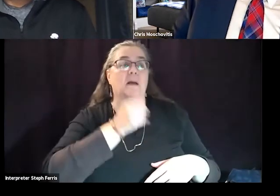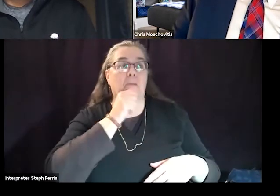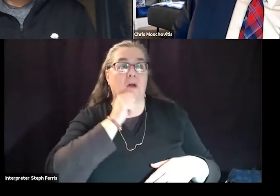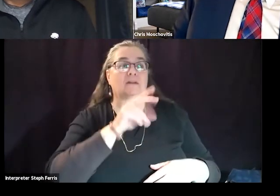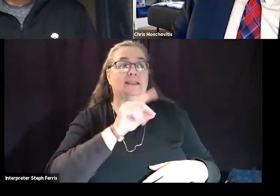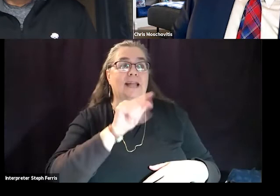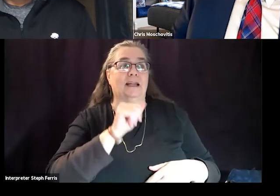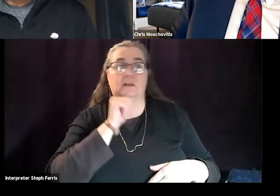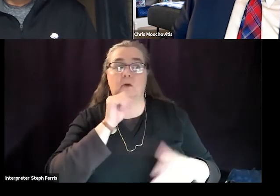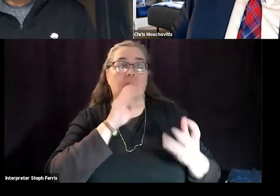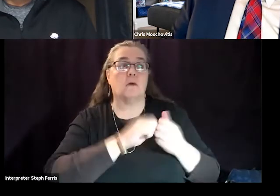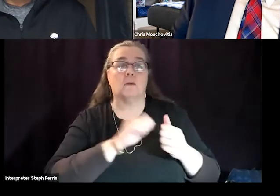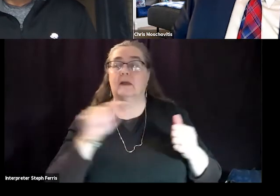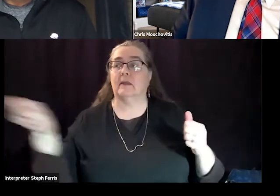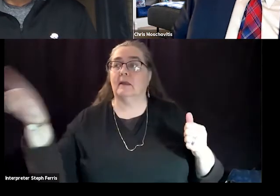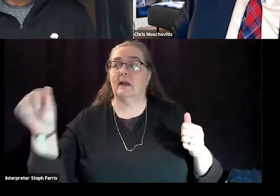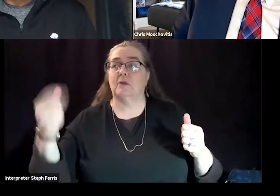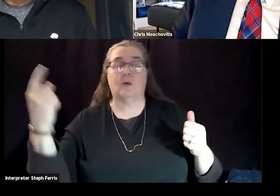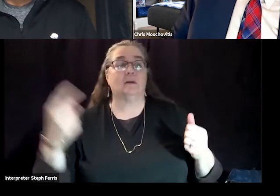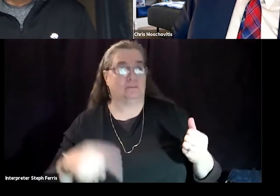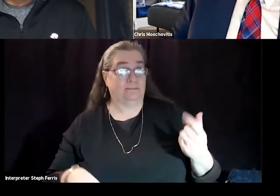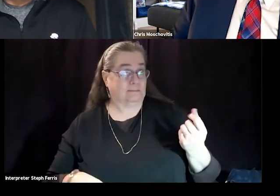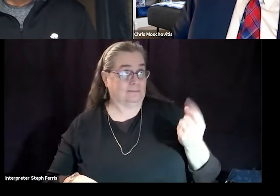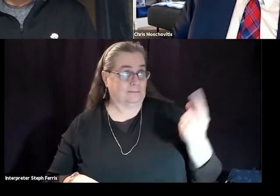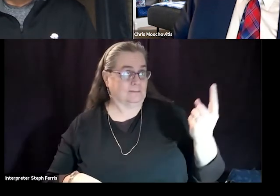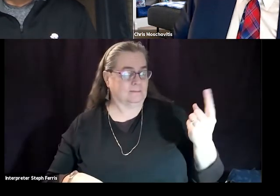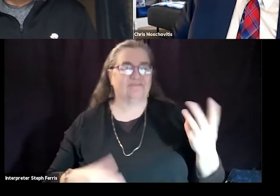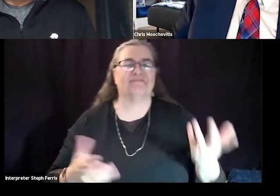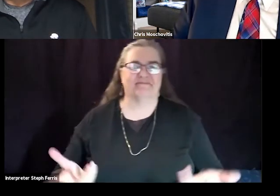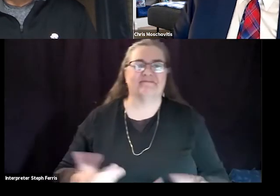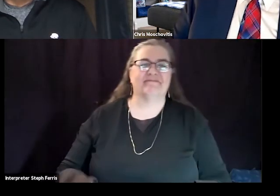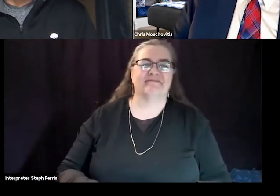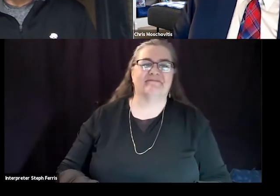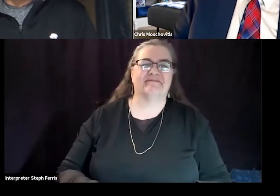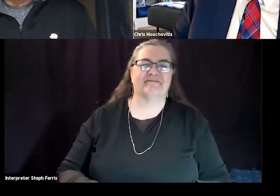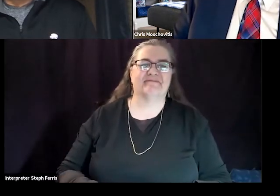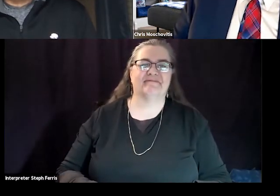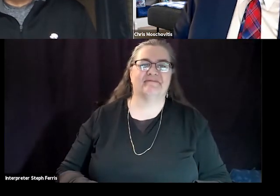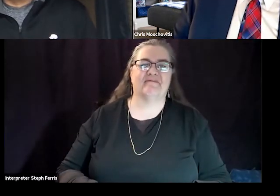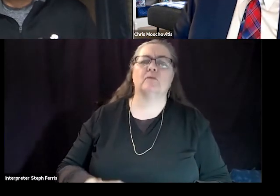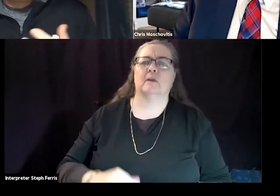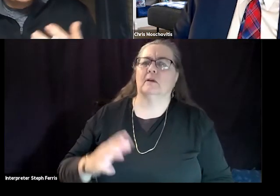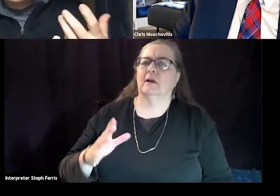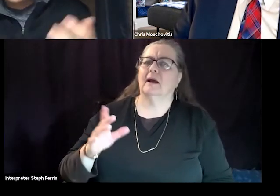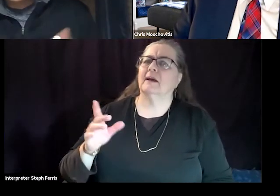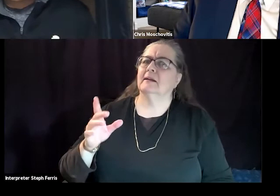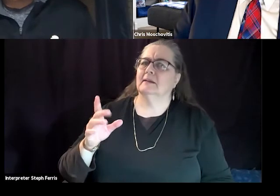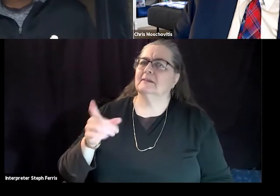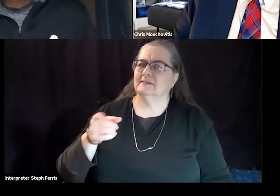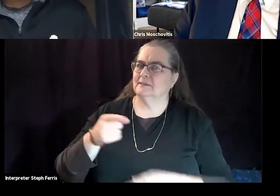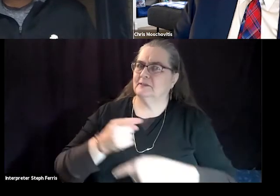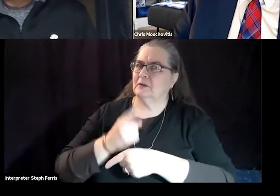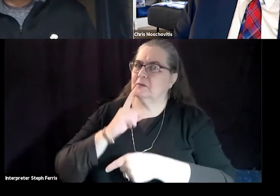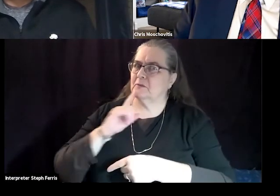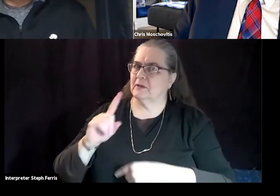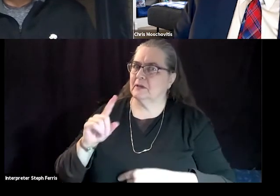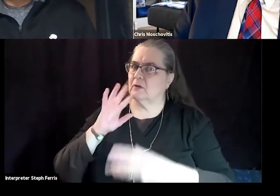So it begs the question, though, right? I mean, especially right when he's talking about Google and Amazon and Facebook,